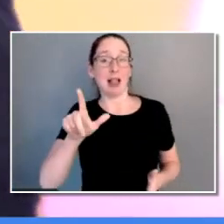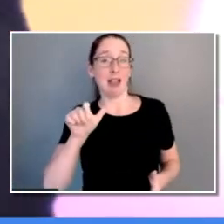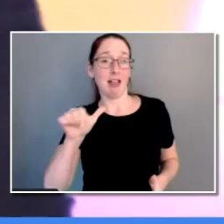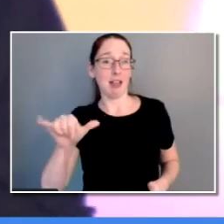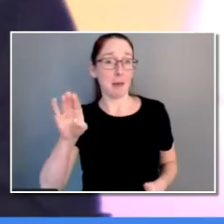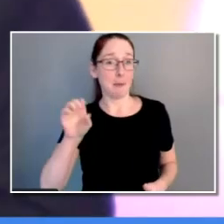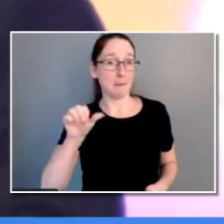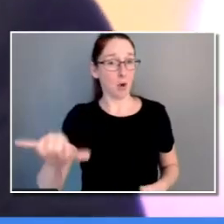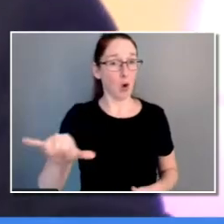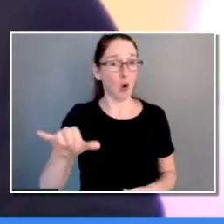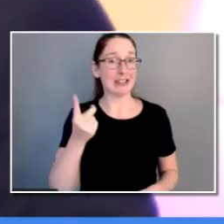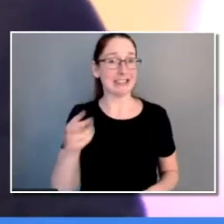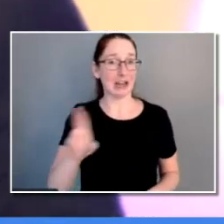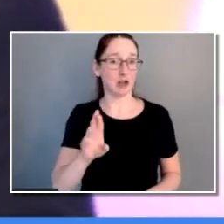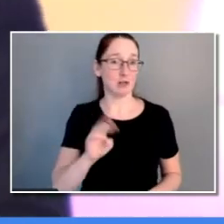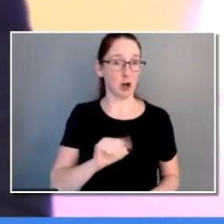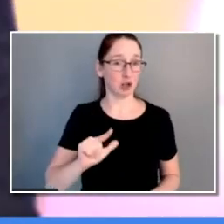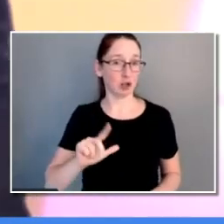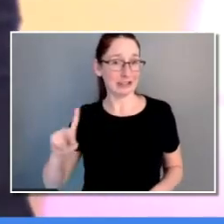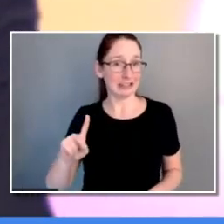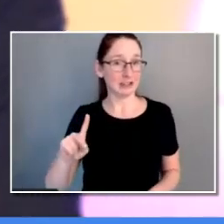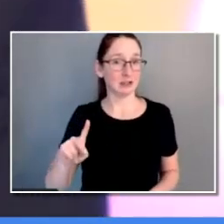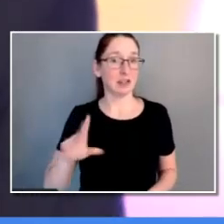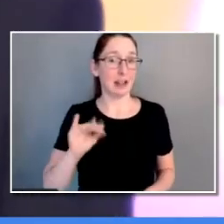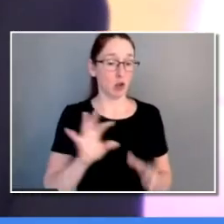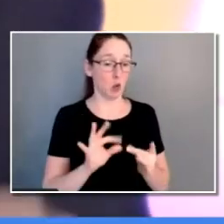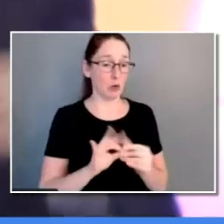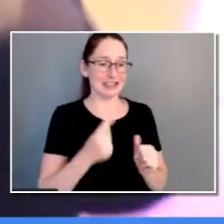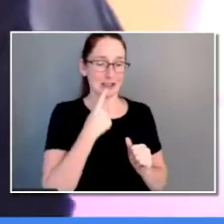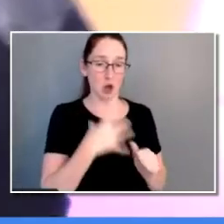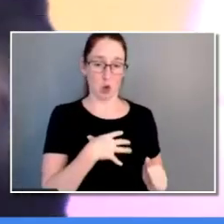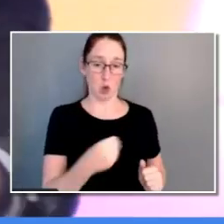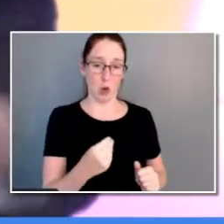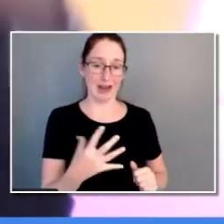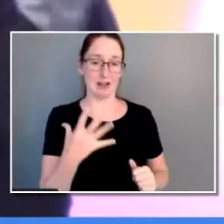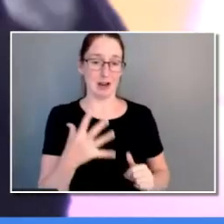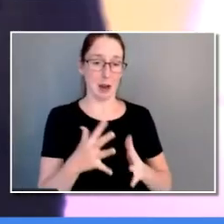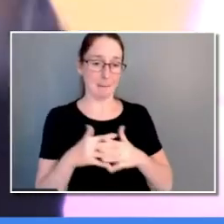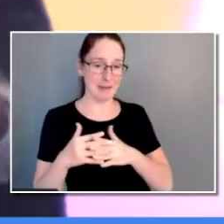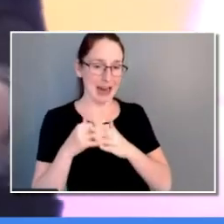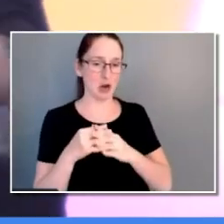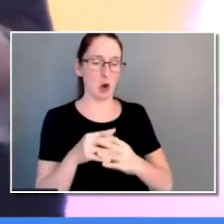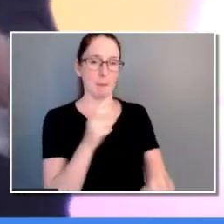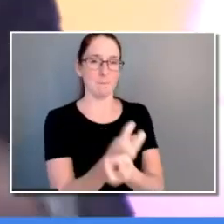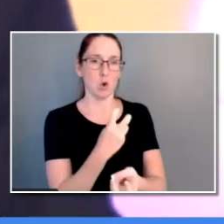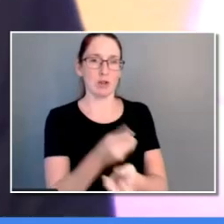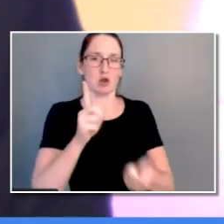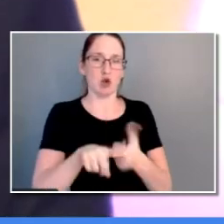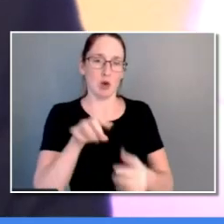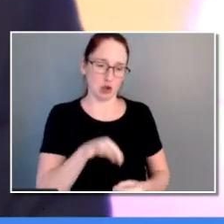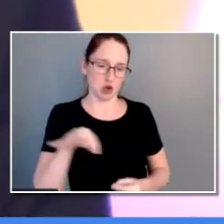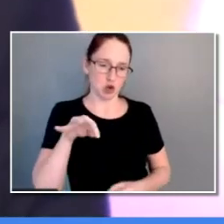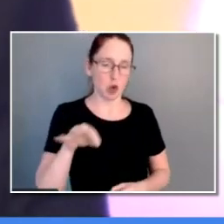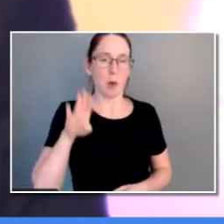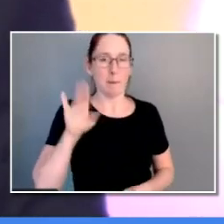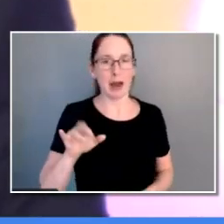those pages, in his words, said that white America was poisoned to its soul by